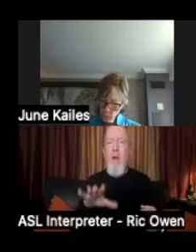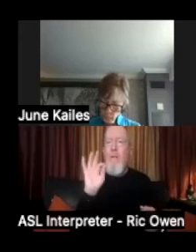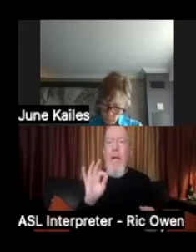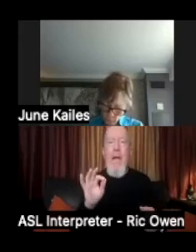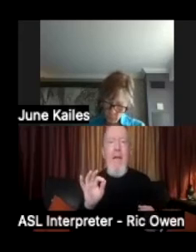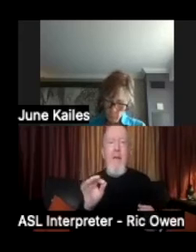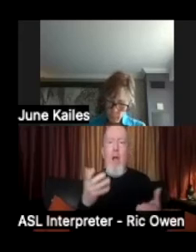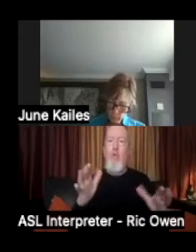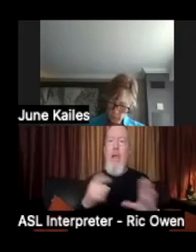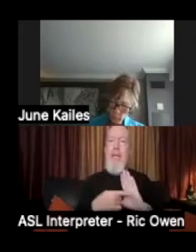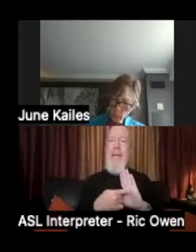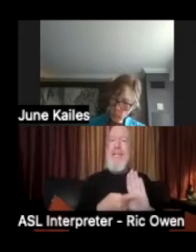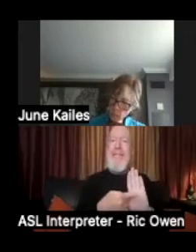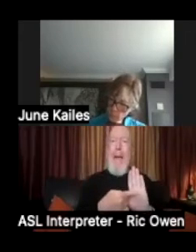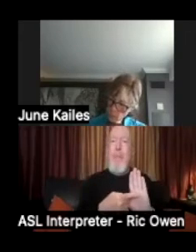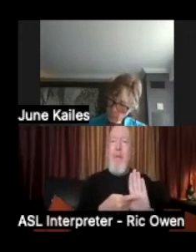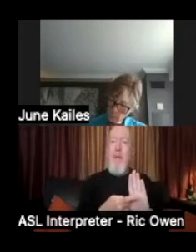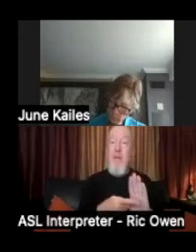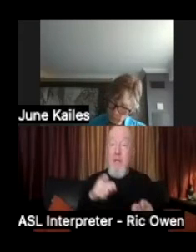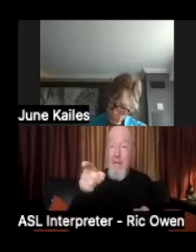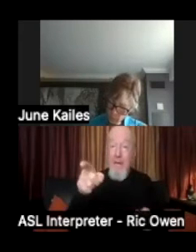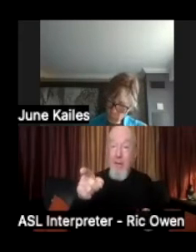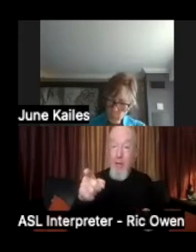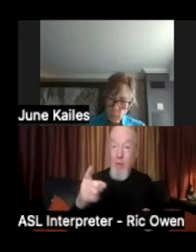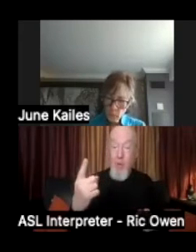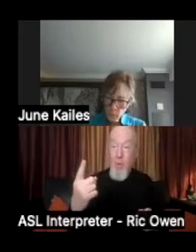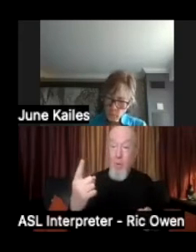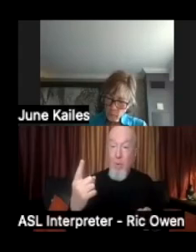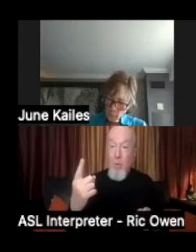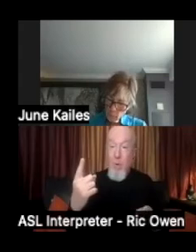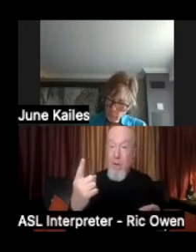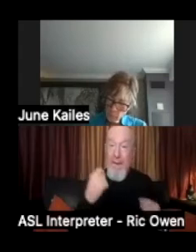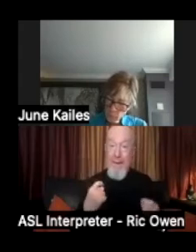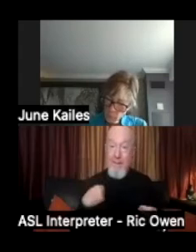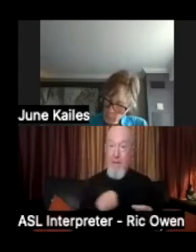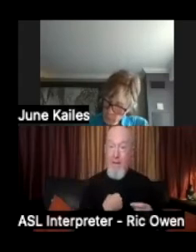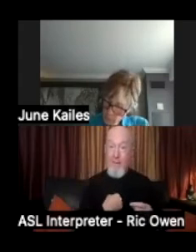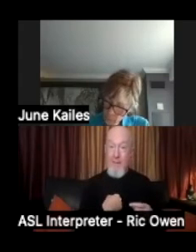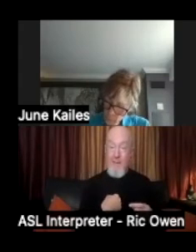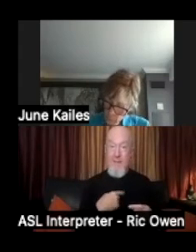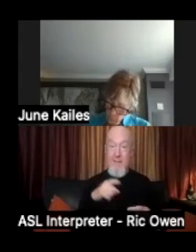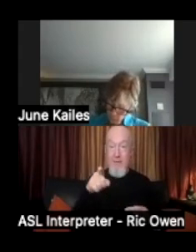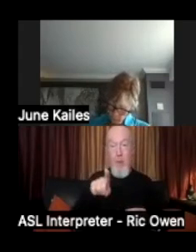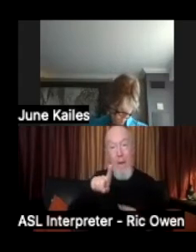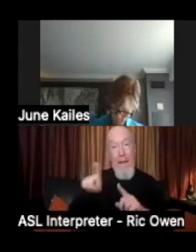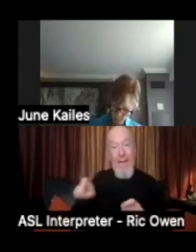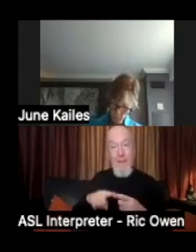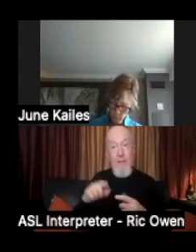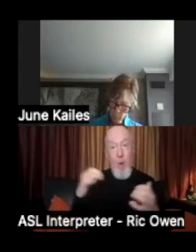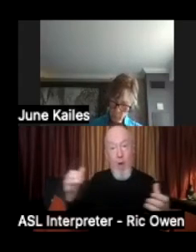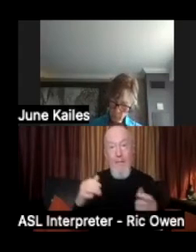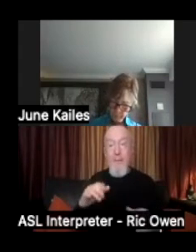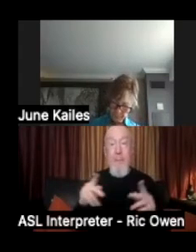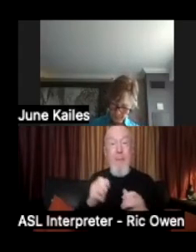of, like, the questions you were asking for folks, people with disabilities,